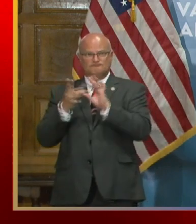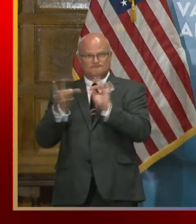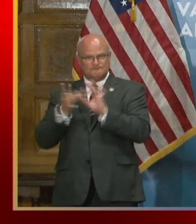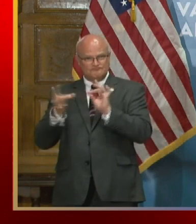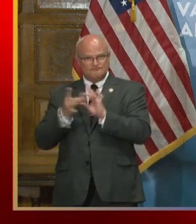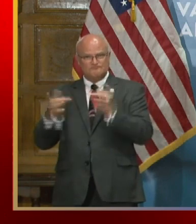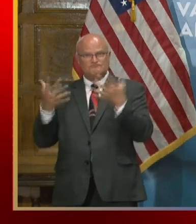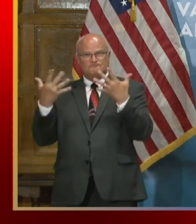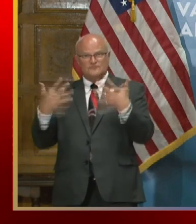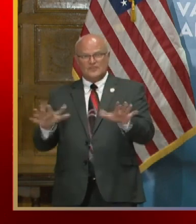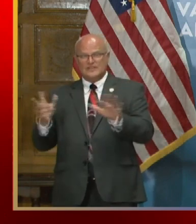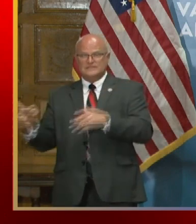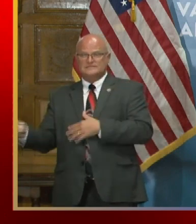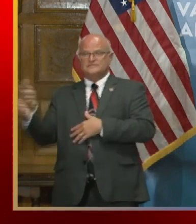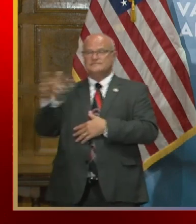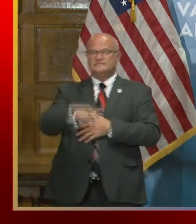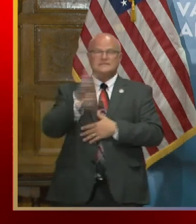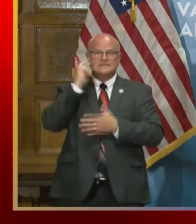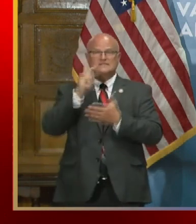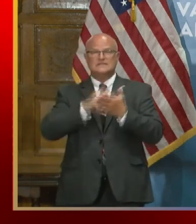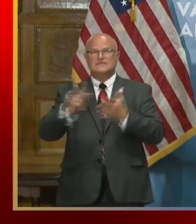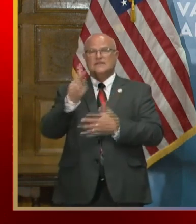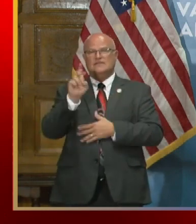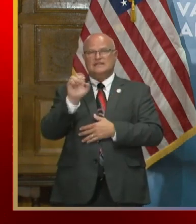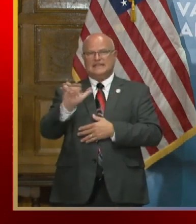comments, followed by Secretary Key.